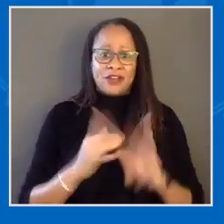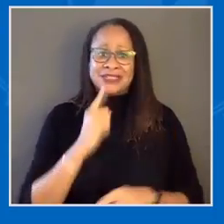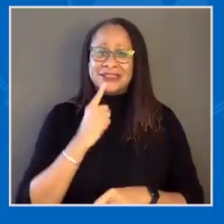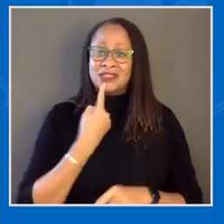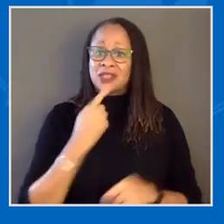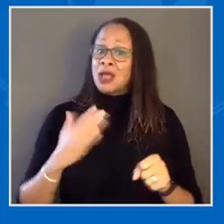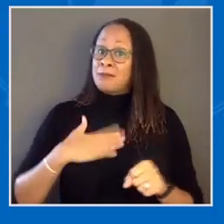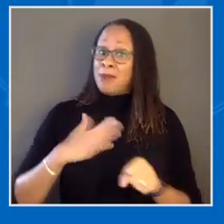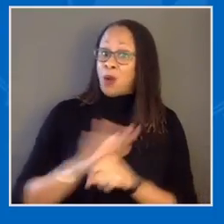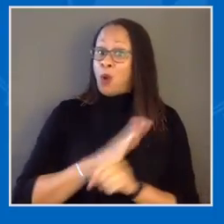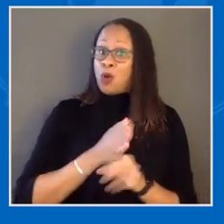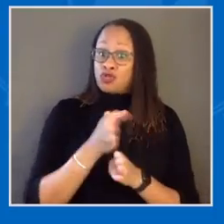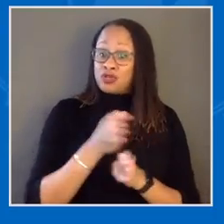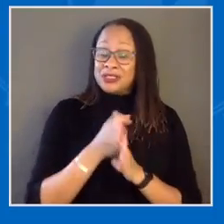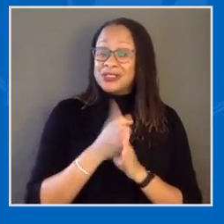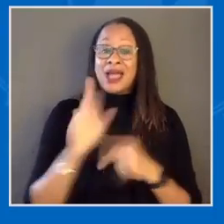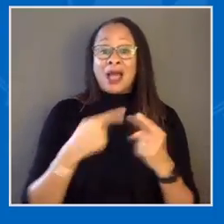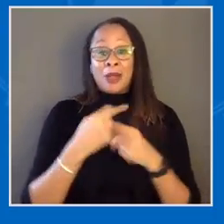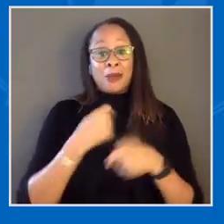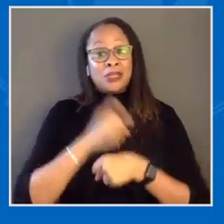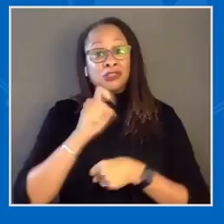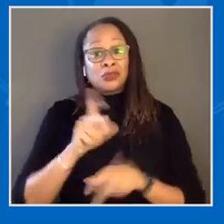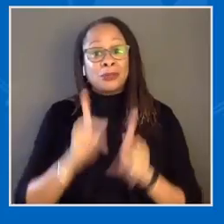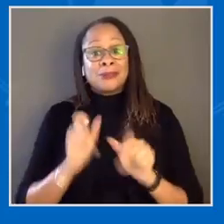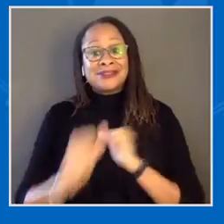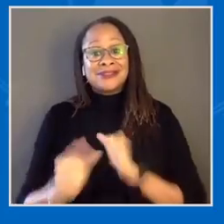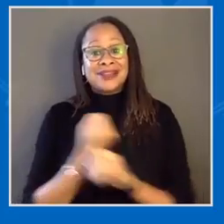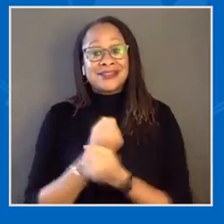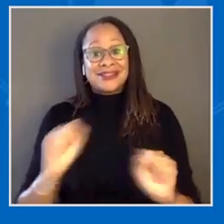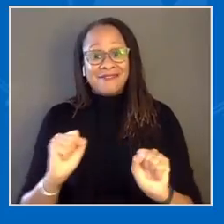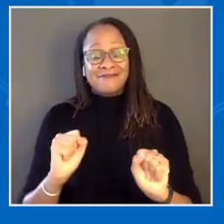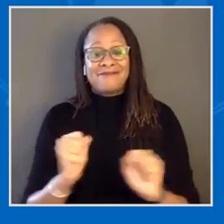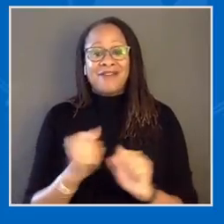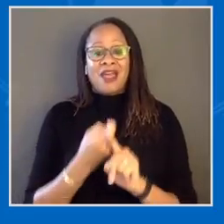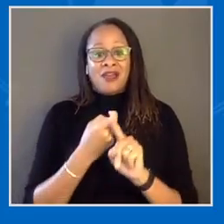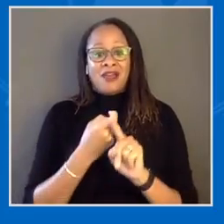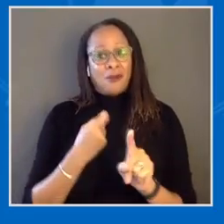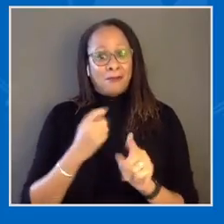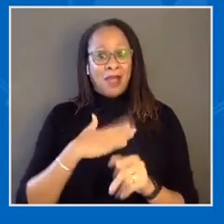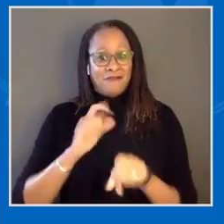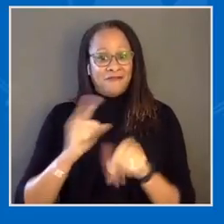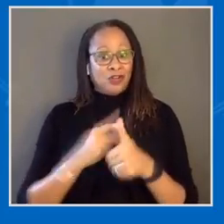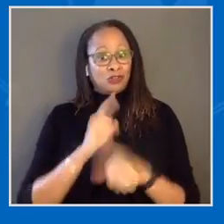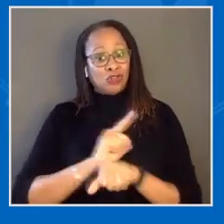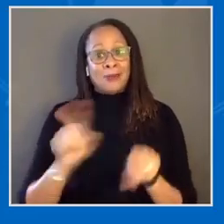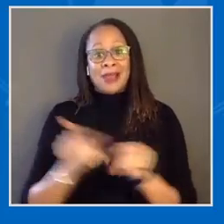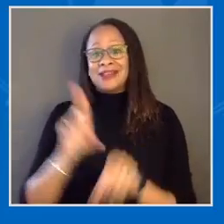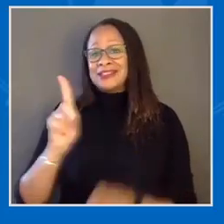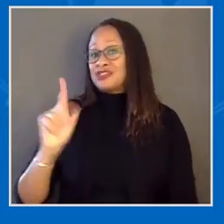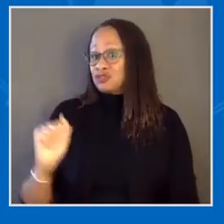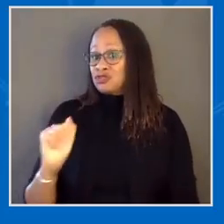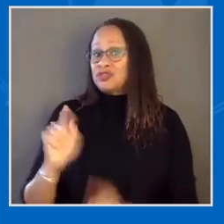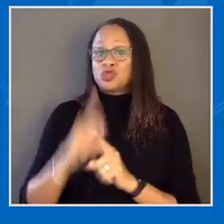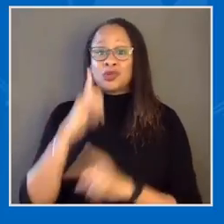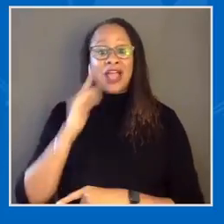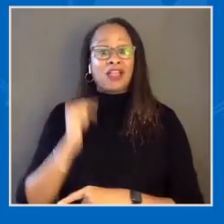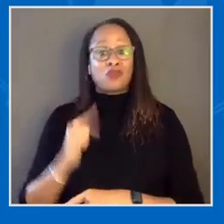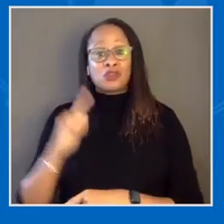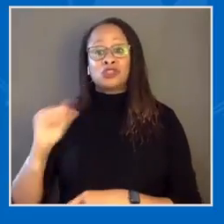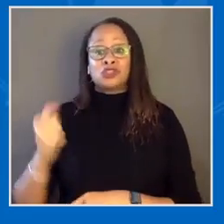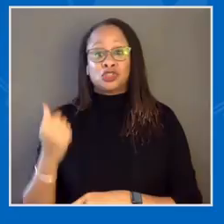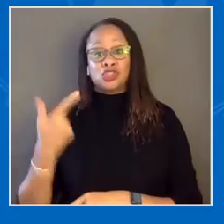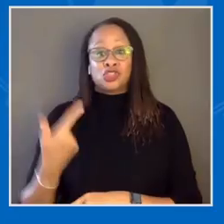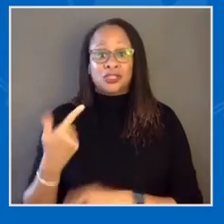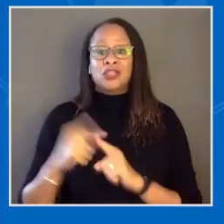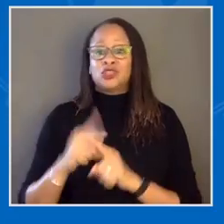been about keeping people safe, from serving as district attorney to California's attorney general to the United States